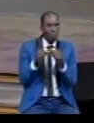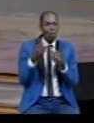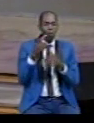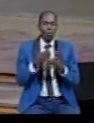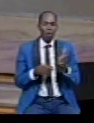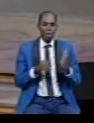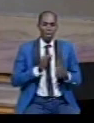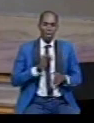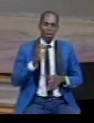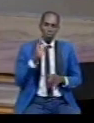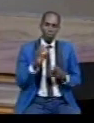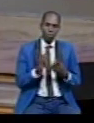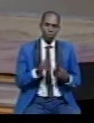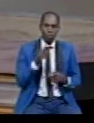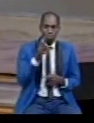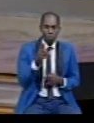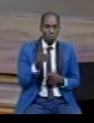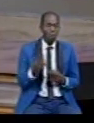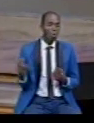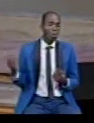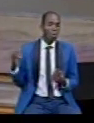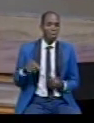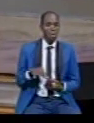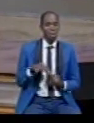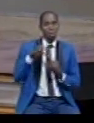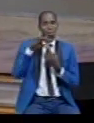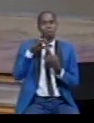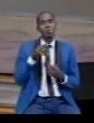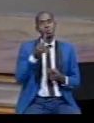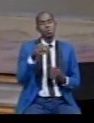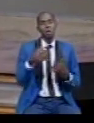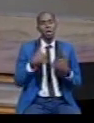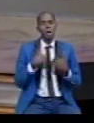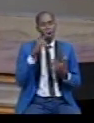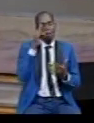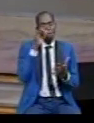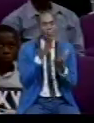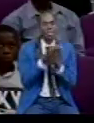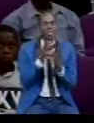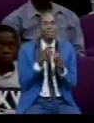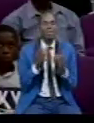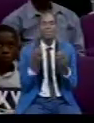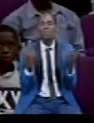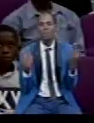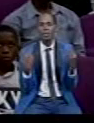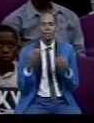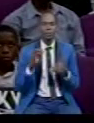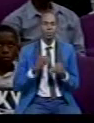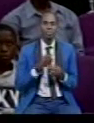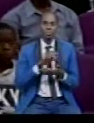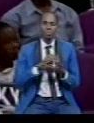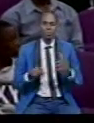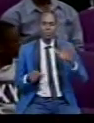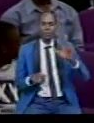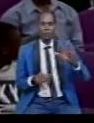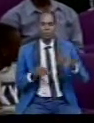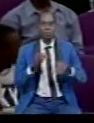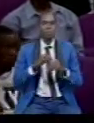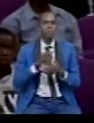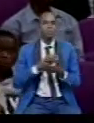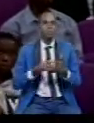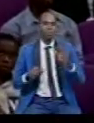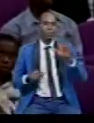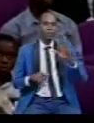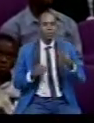you, unless ye have believed in vain." In verse 3, it says, in verse 3, "For